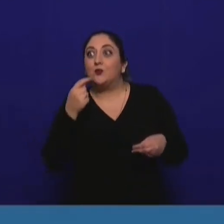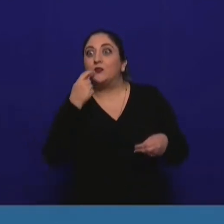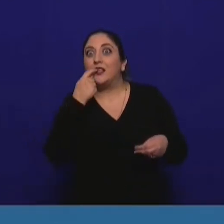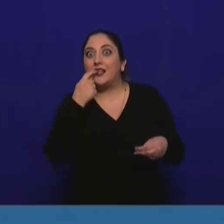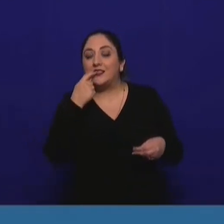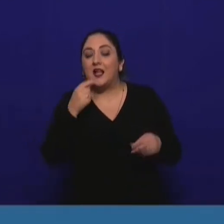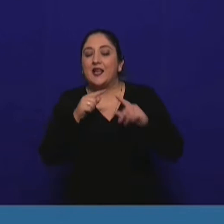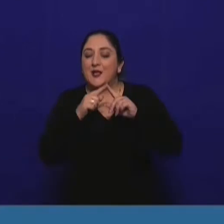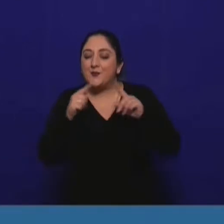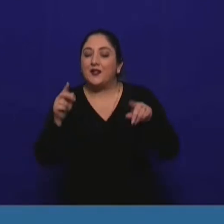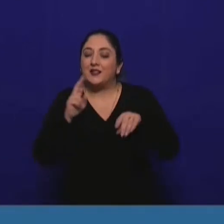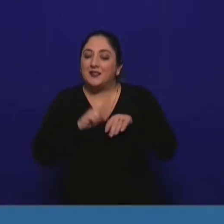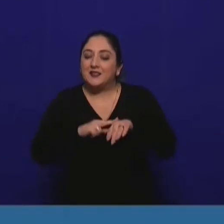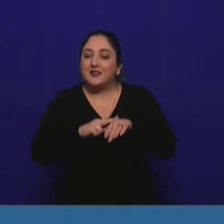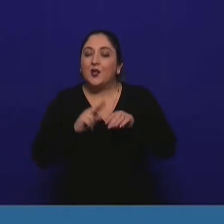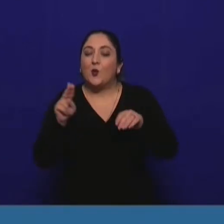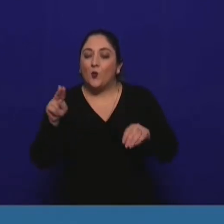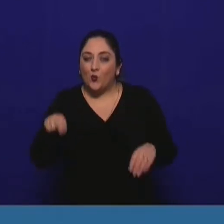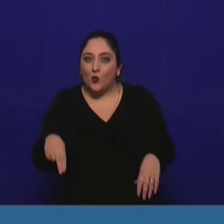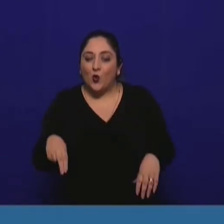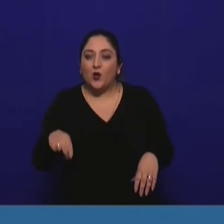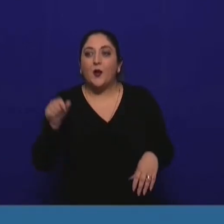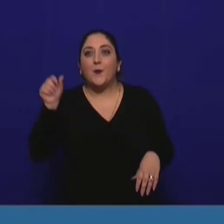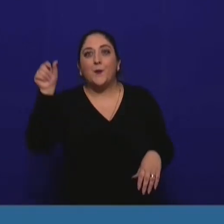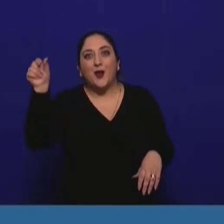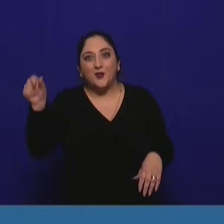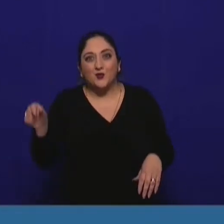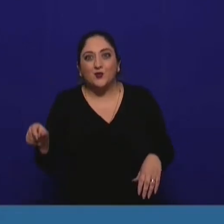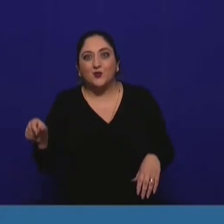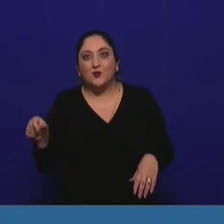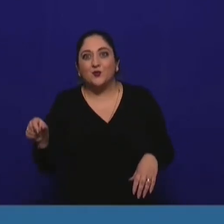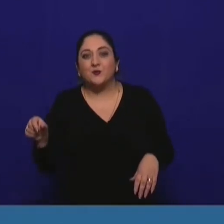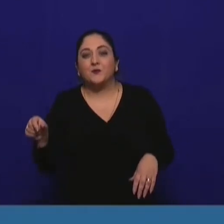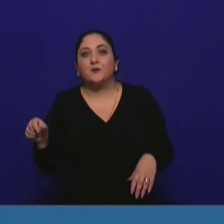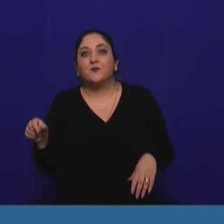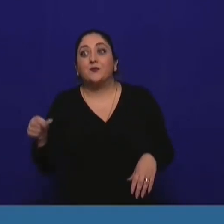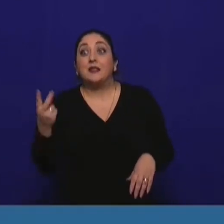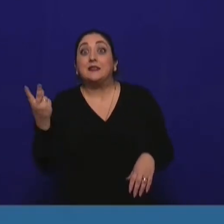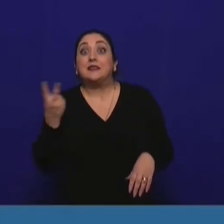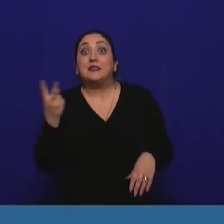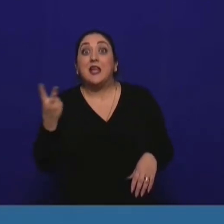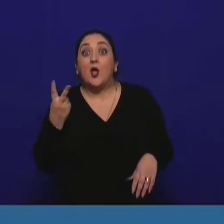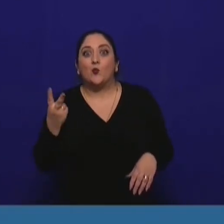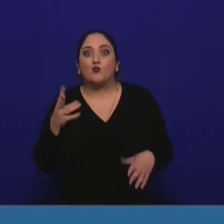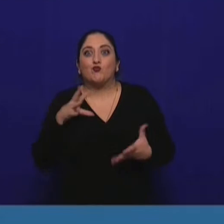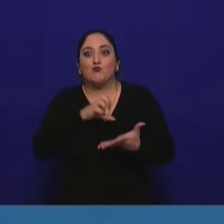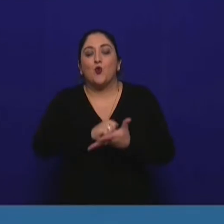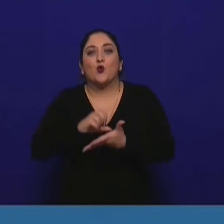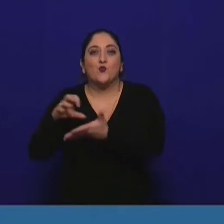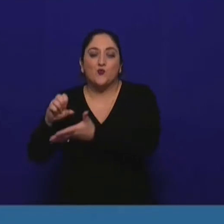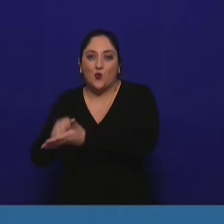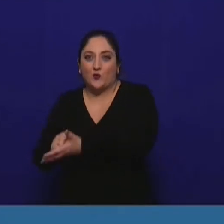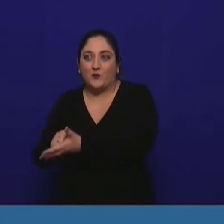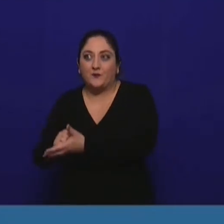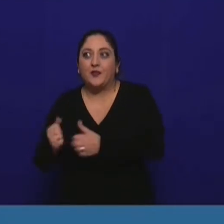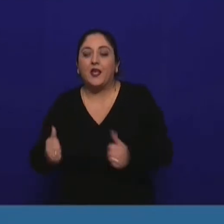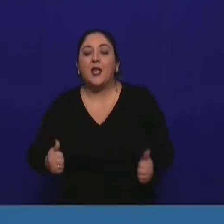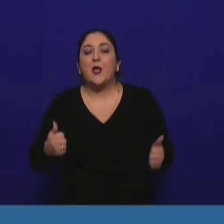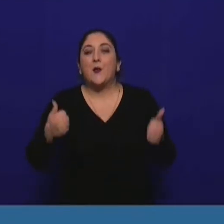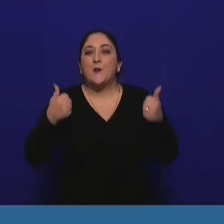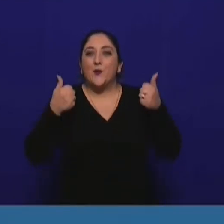Però jista' jkun li wkoll u dal-persuna jkun irċieva żewġ appuntamenti. Però hemmhekk huwa importanti